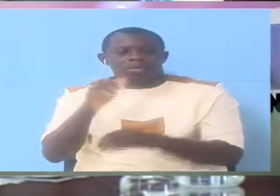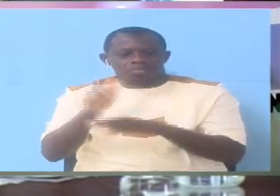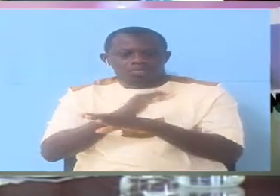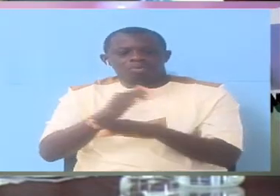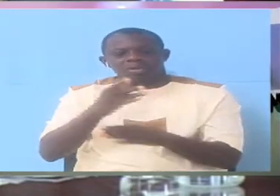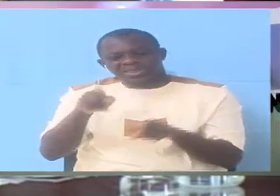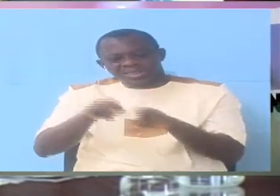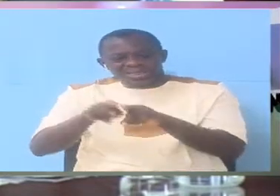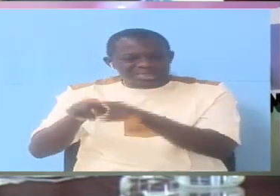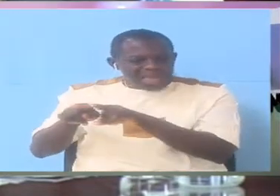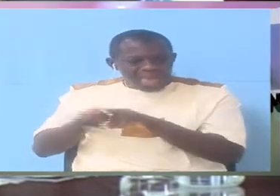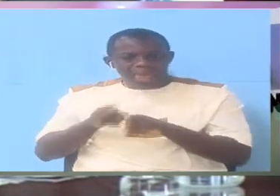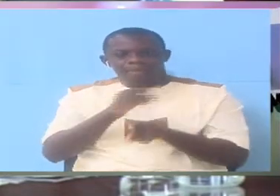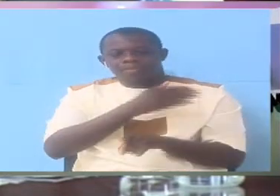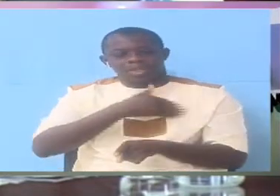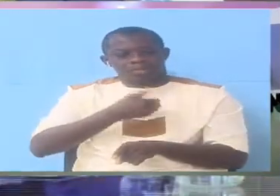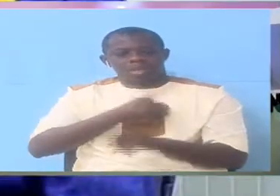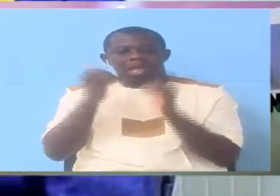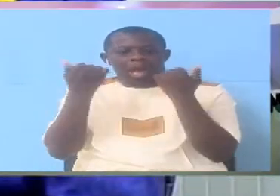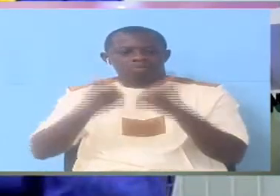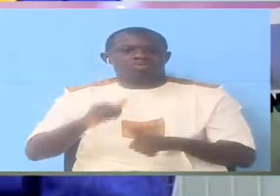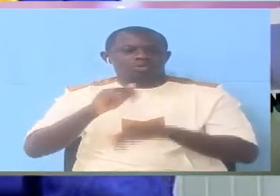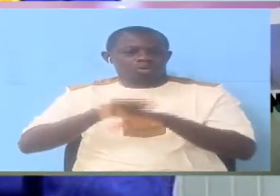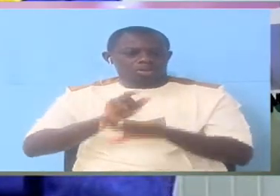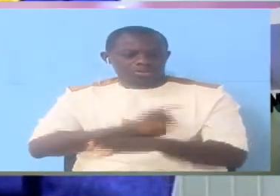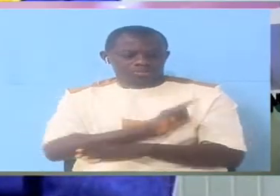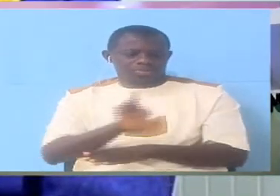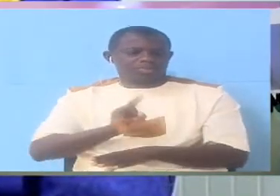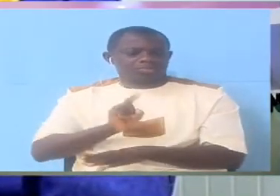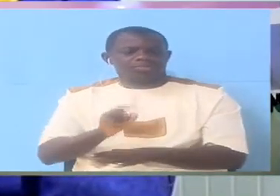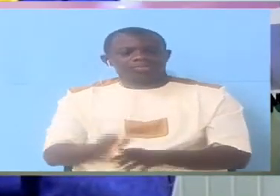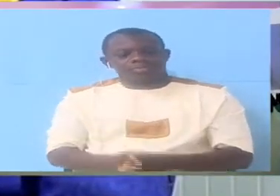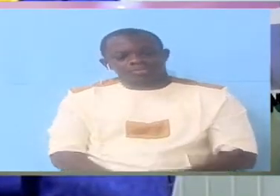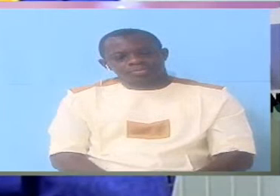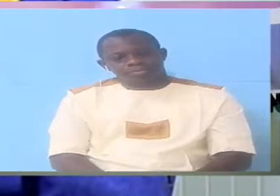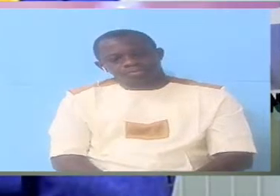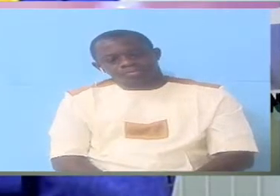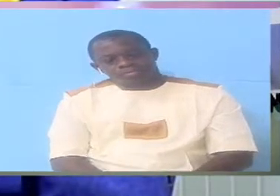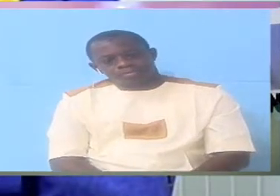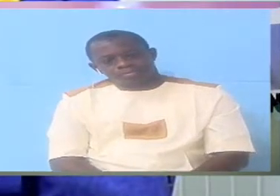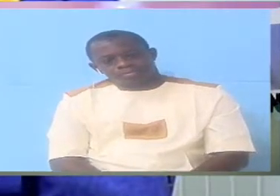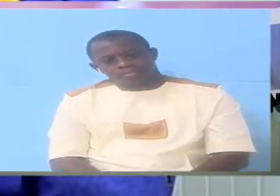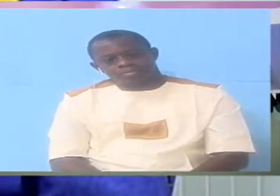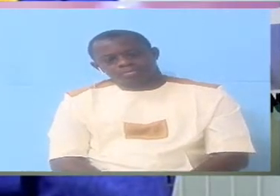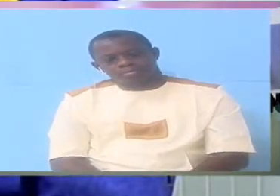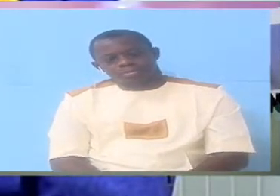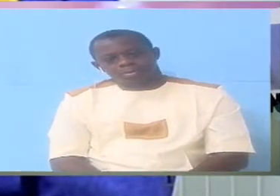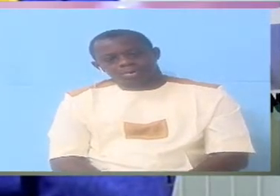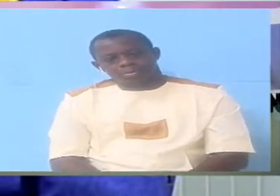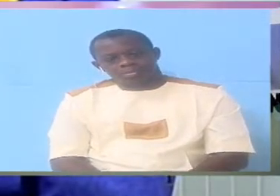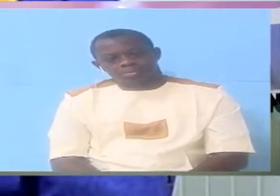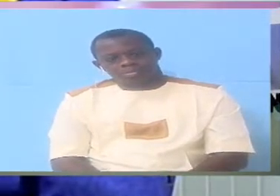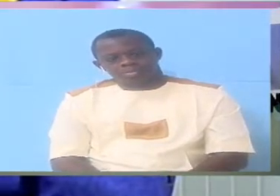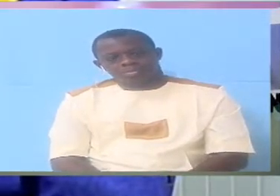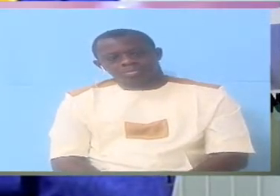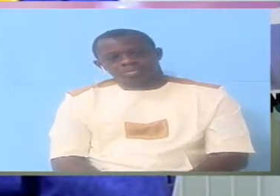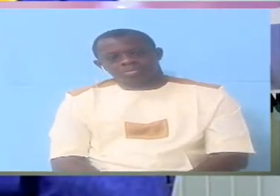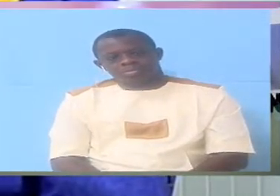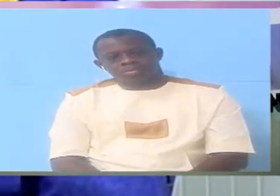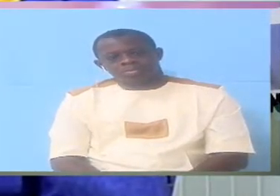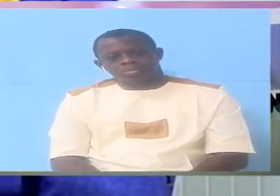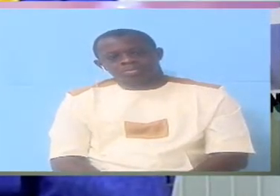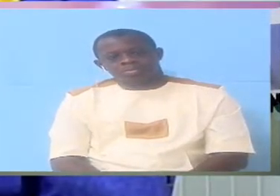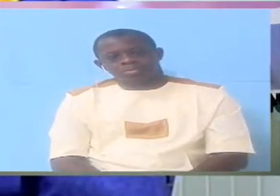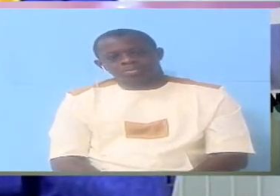endured the same treatment? Sedo kiamon kame nyini ka wala nyindi ko biri yenyi mutamol nati fo ye dandi o dingiranyo do ye nyoyindi je